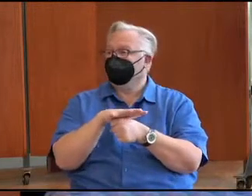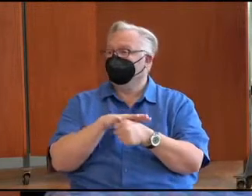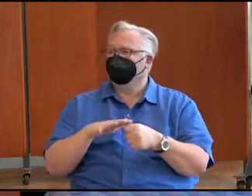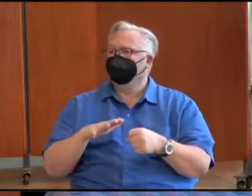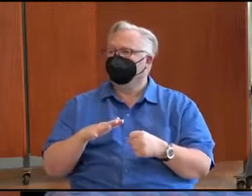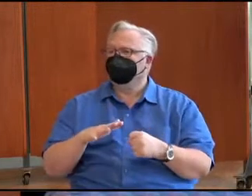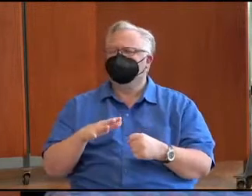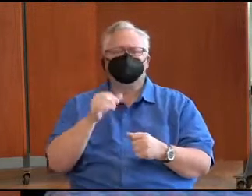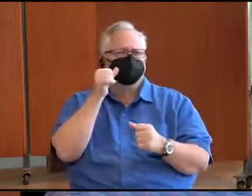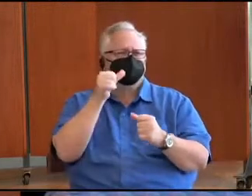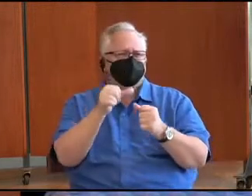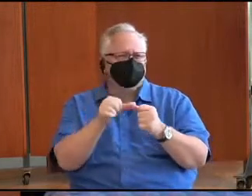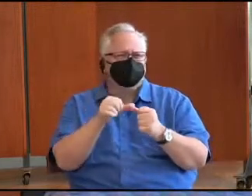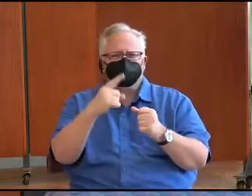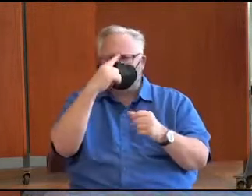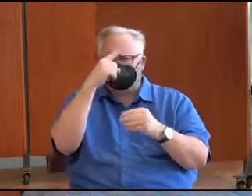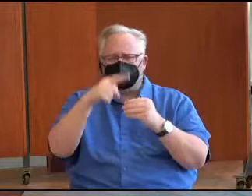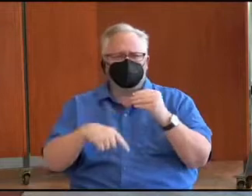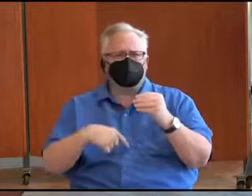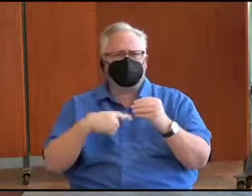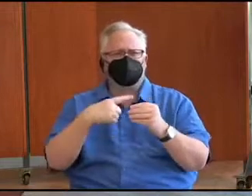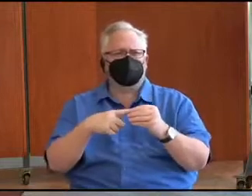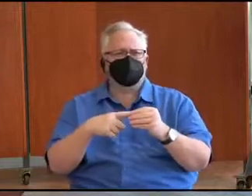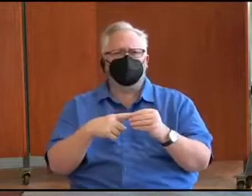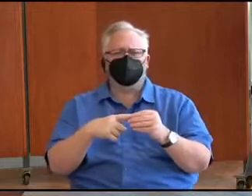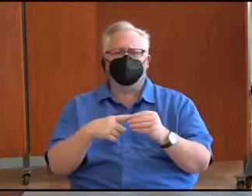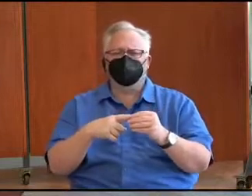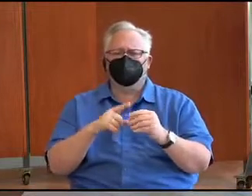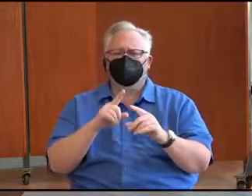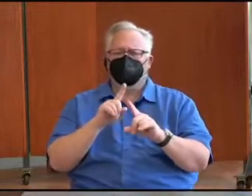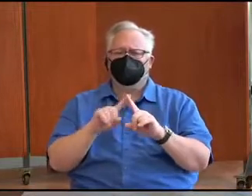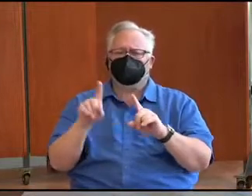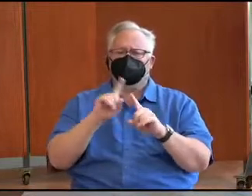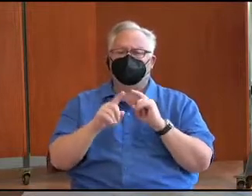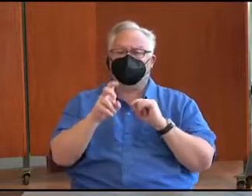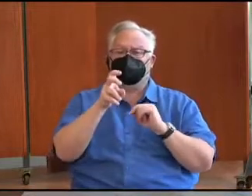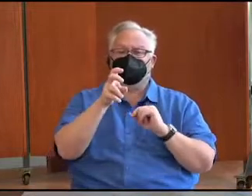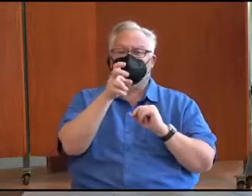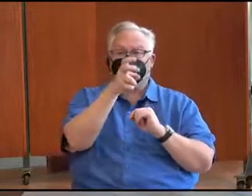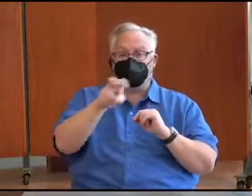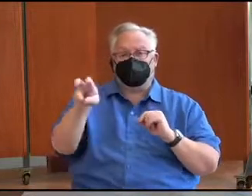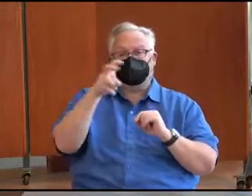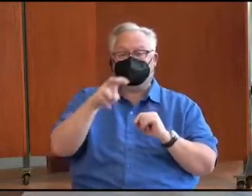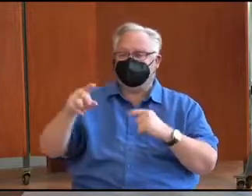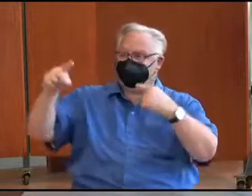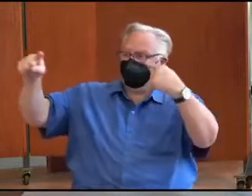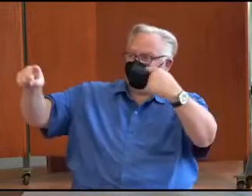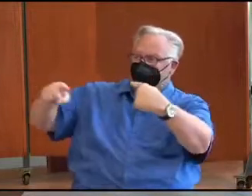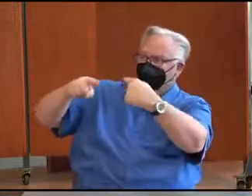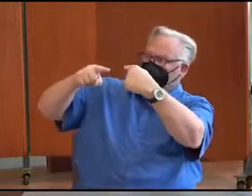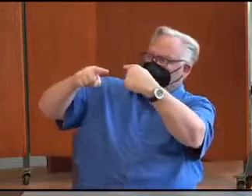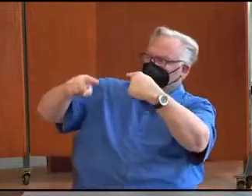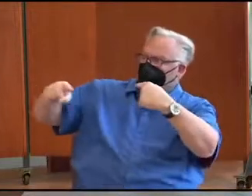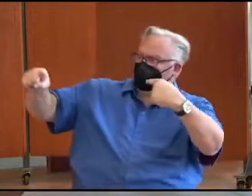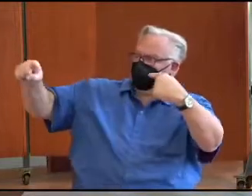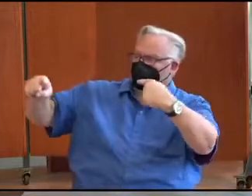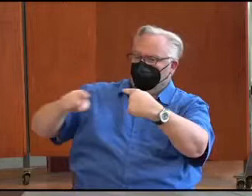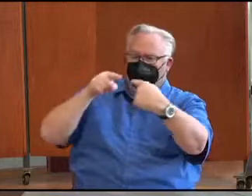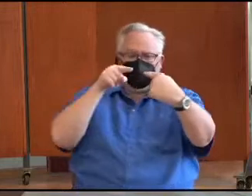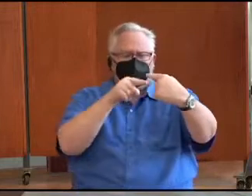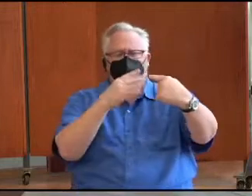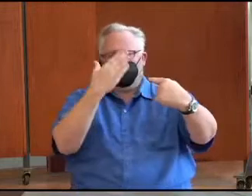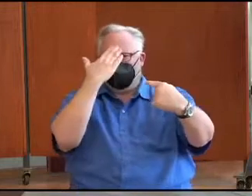to be mindful of those transitions or those bars you may see swinging towards you or one that you may need to let go